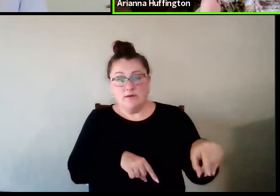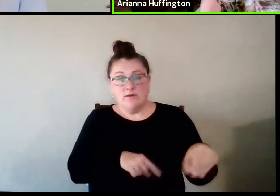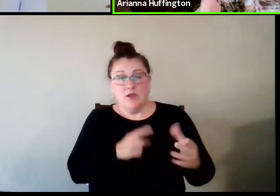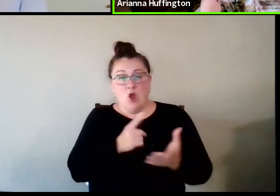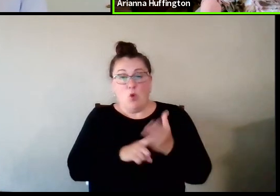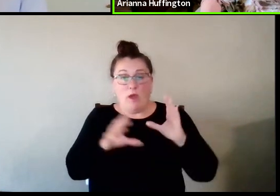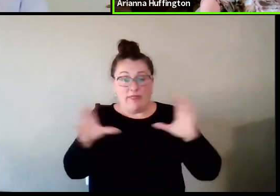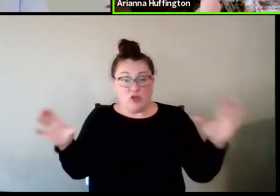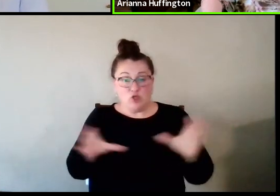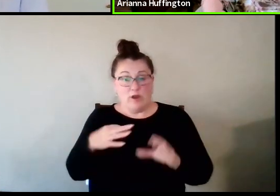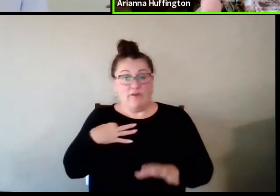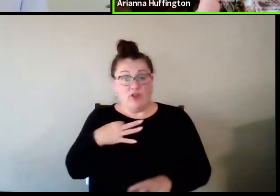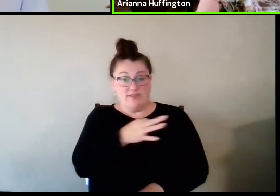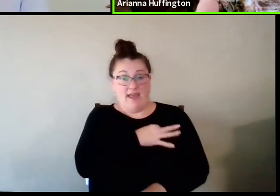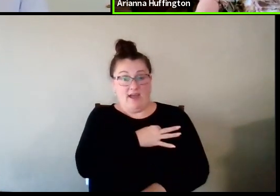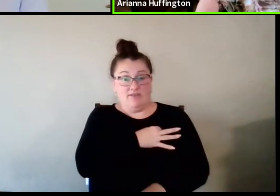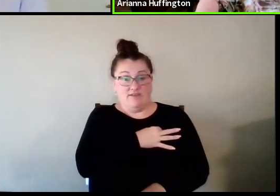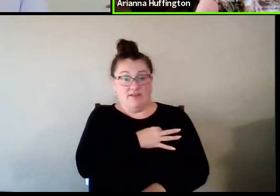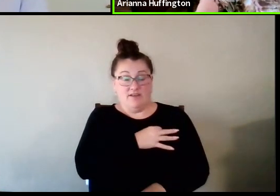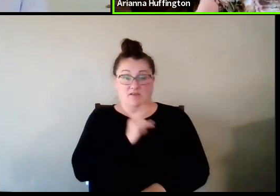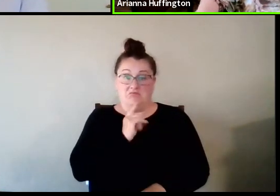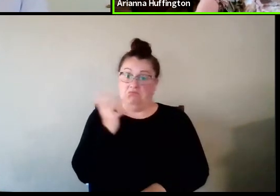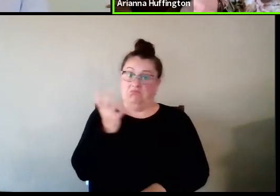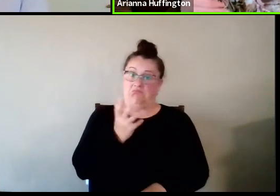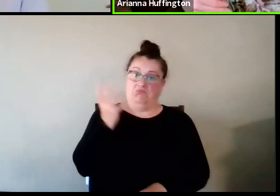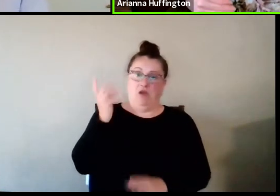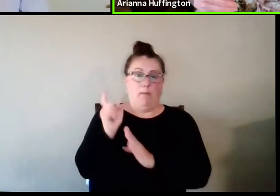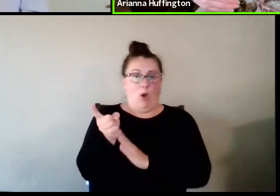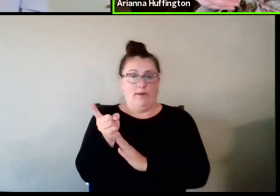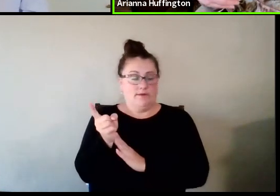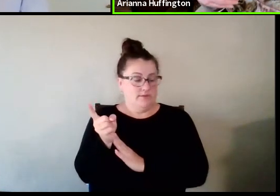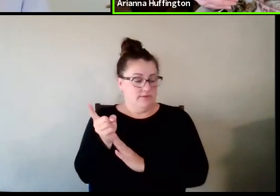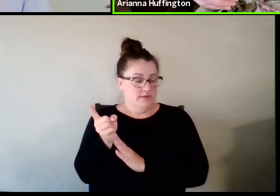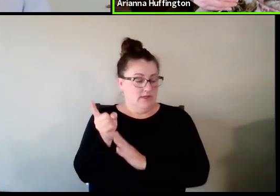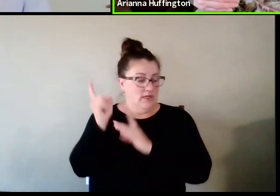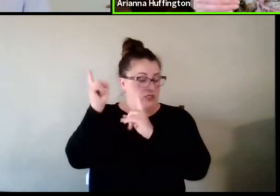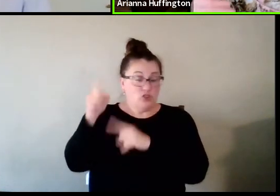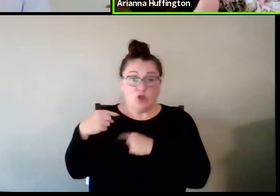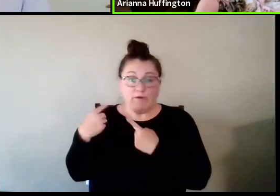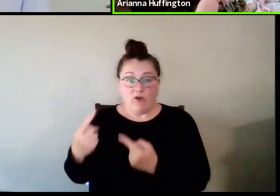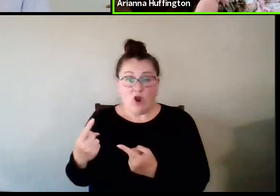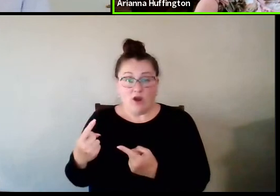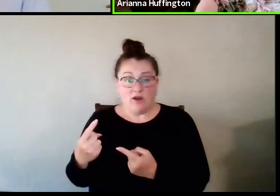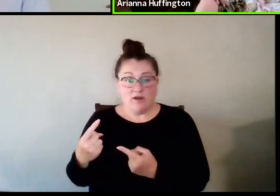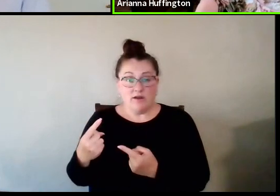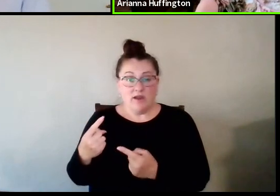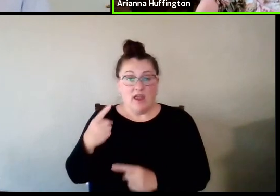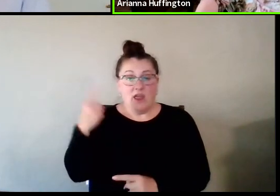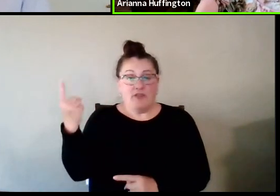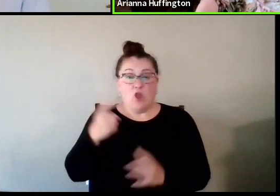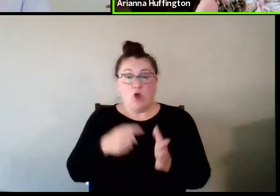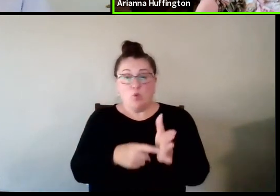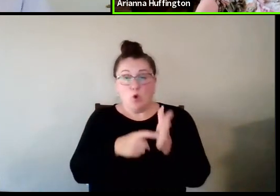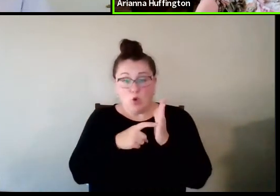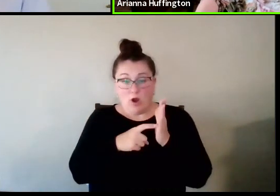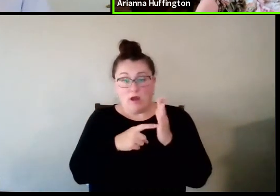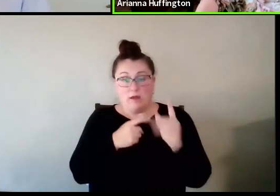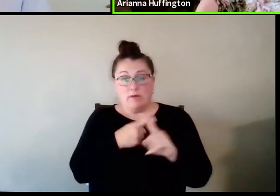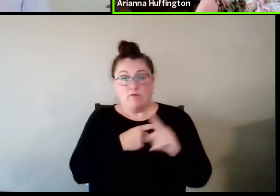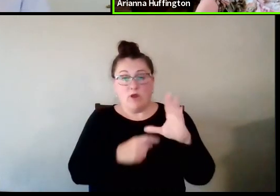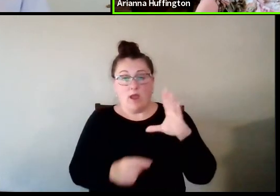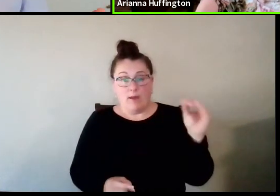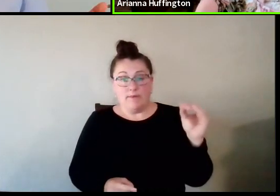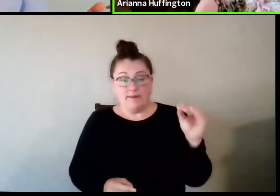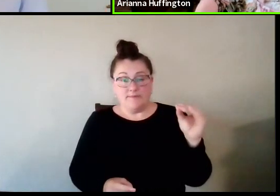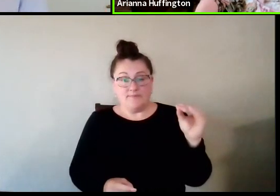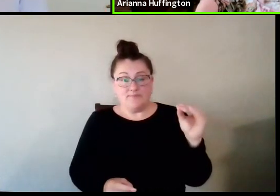doing for their employees. It's kind of an extraordinary moment because so far, the only requirement from companies